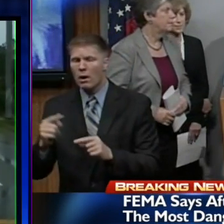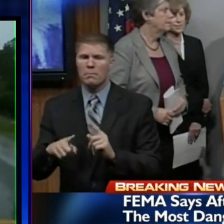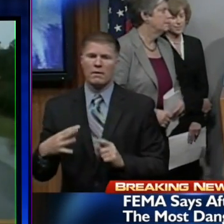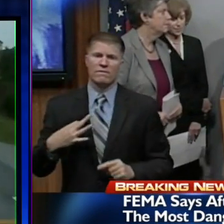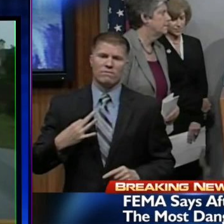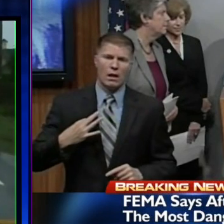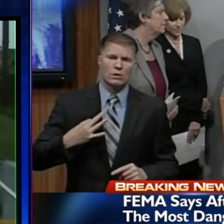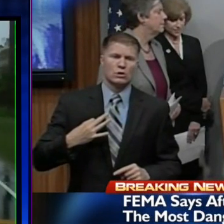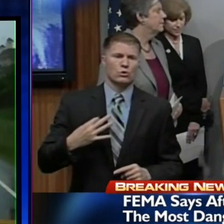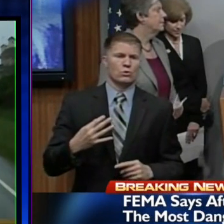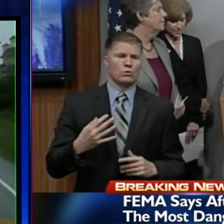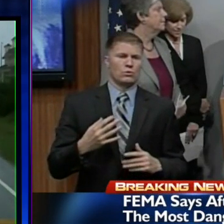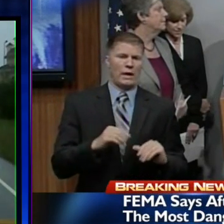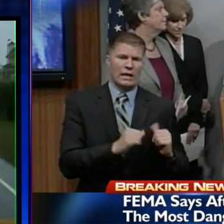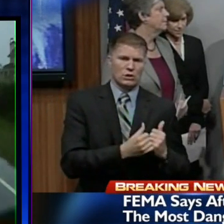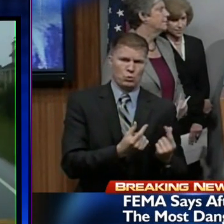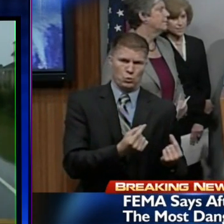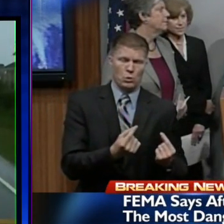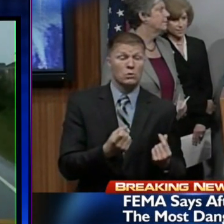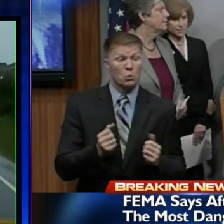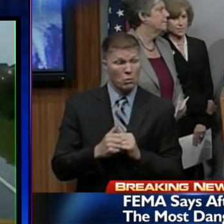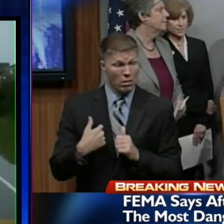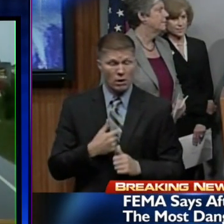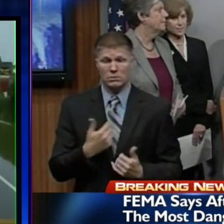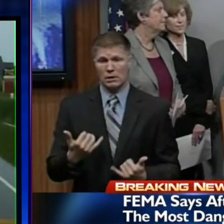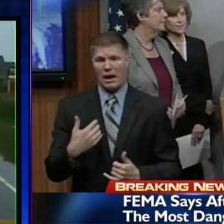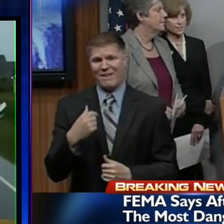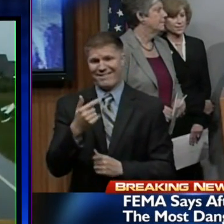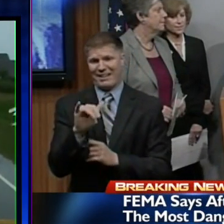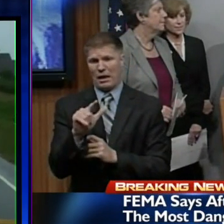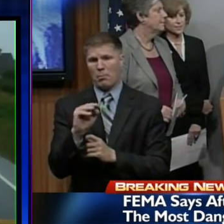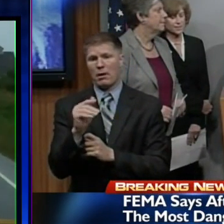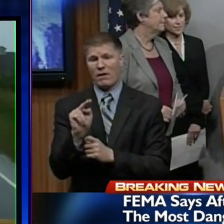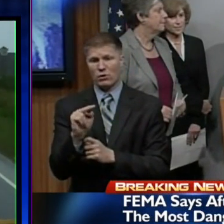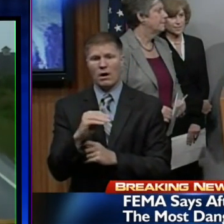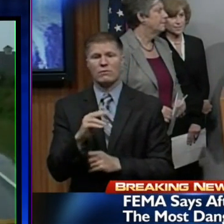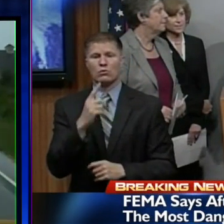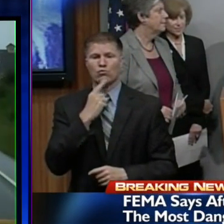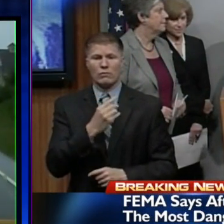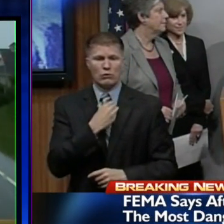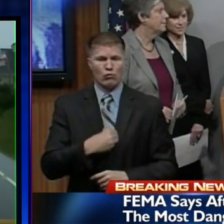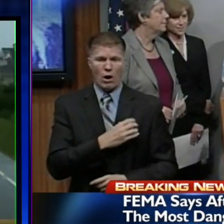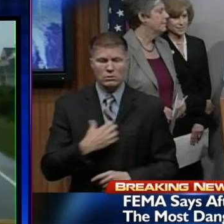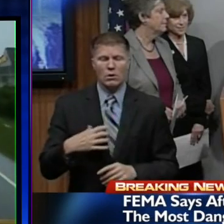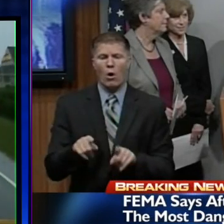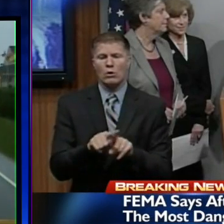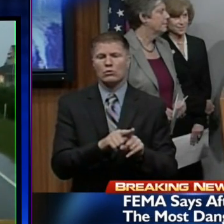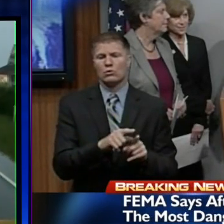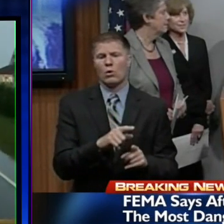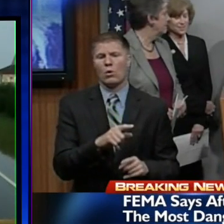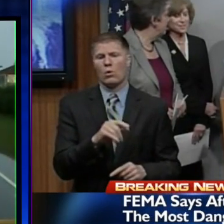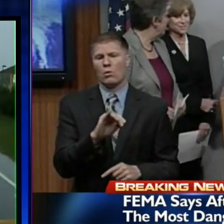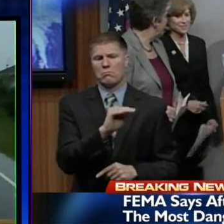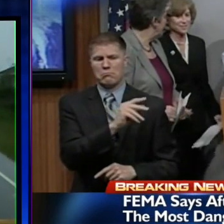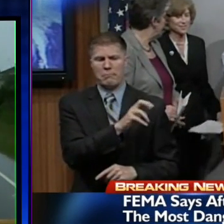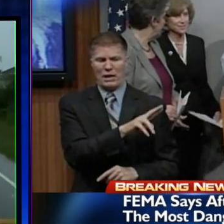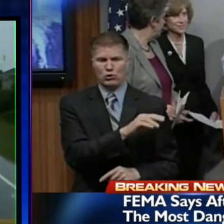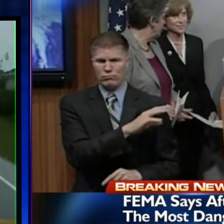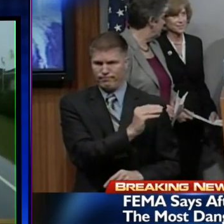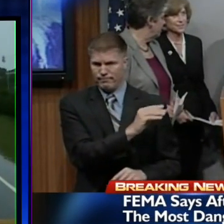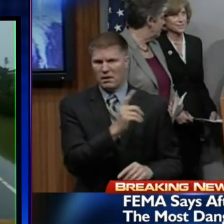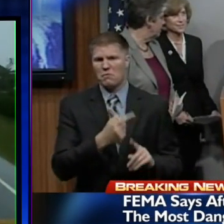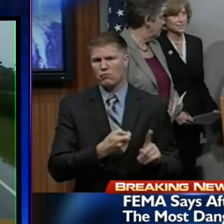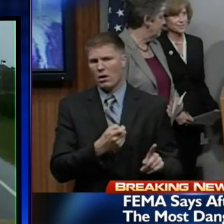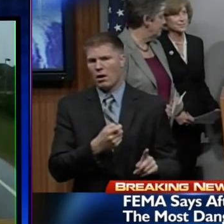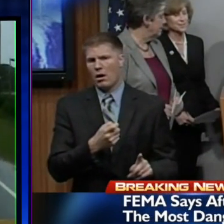volunteer agencies are doing. So with us today, we have Gail McGovern of the Red Cross and Major Hood of the Salvation Army. And I'd like to turn it over to Gail now to talk about what our